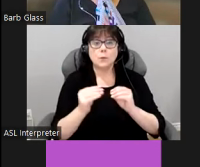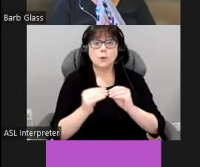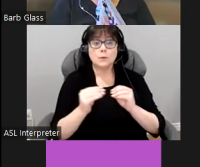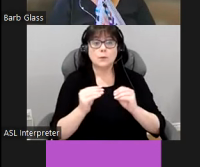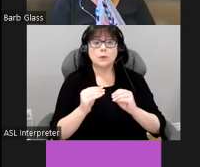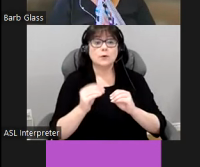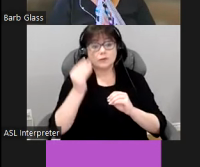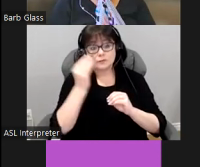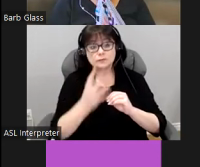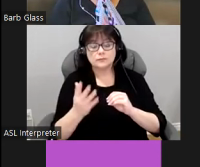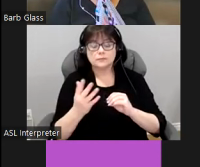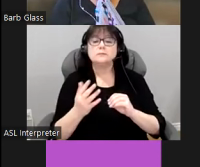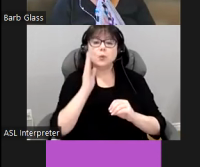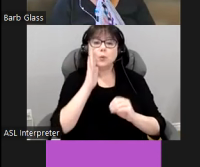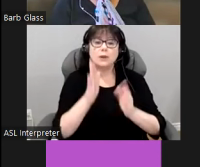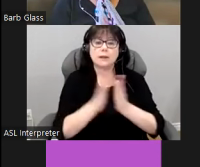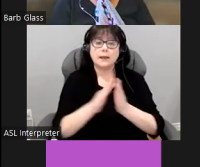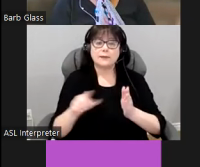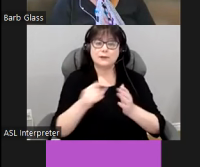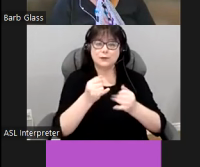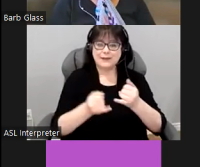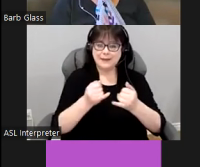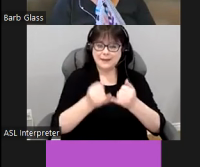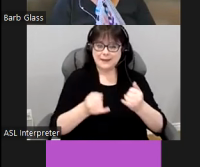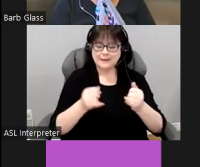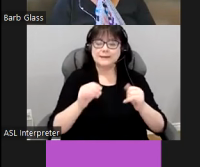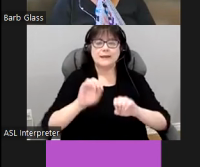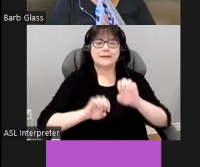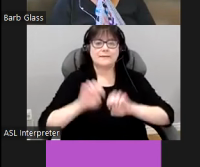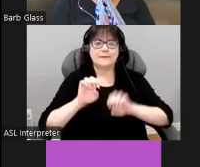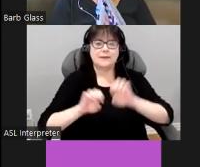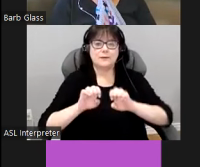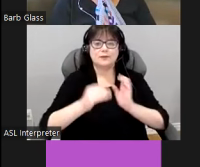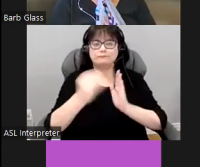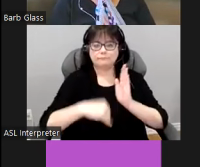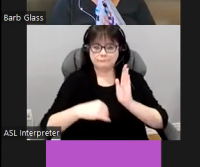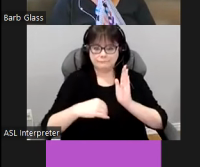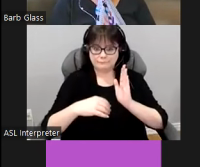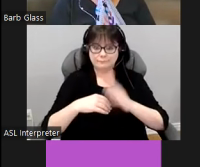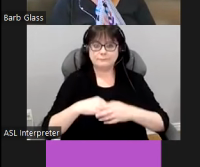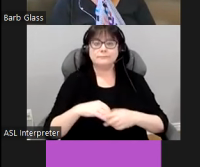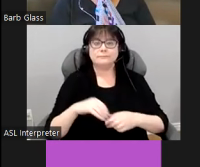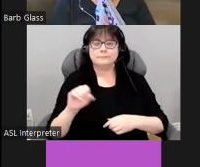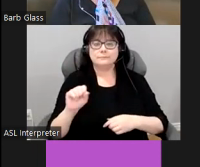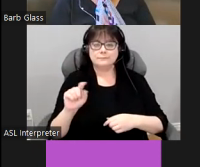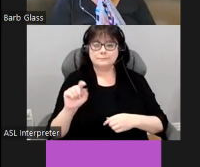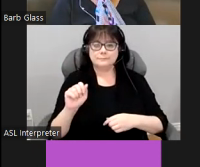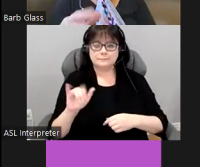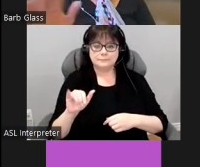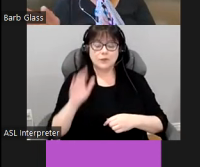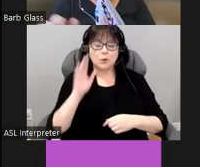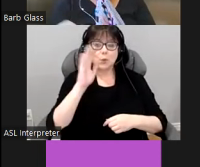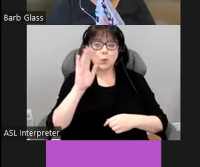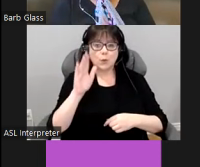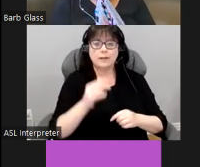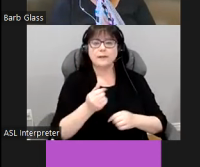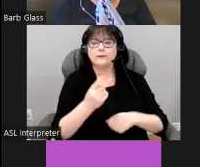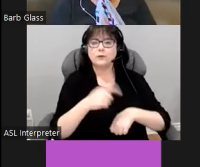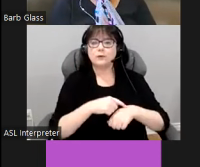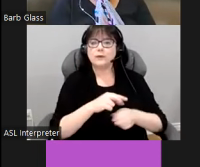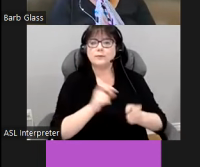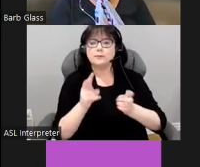there is a quick evaluation at the end that will pop up when you exit the webinar. Stacy will also put the link in the chat a couple of times as we